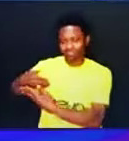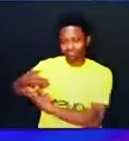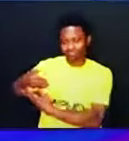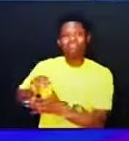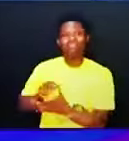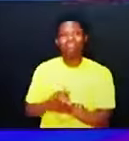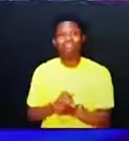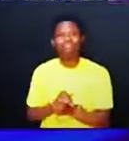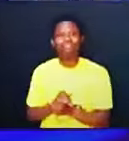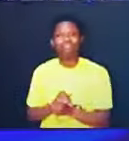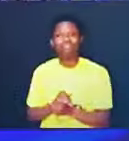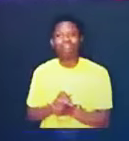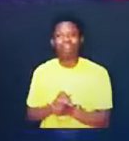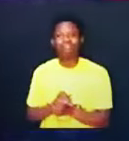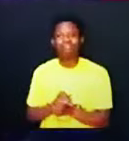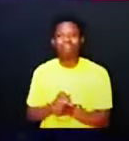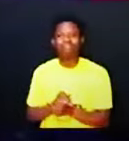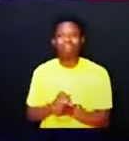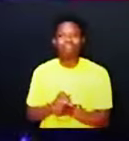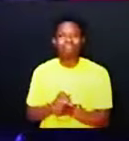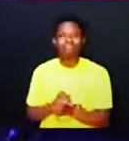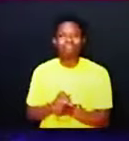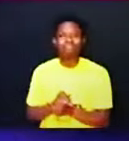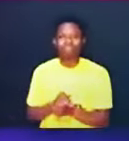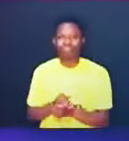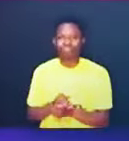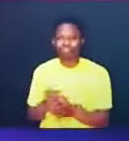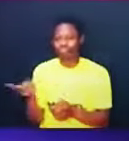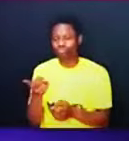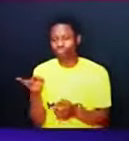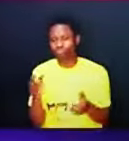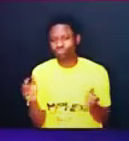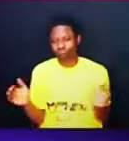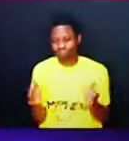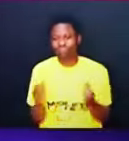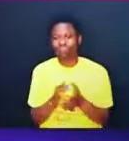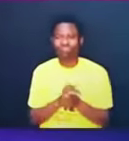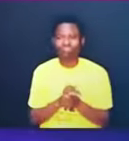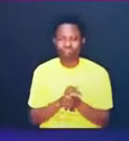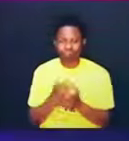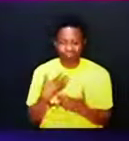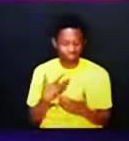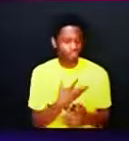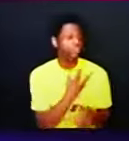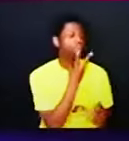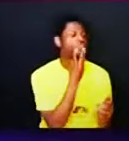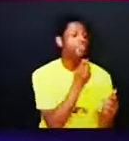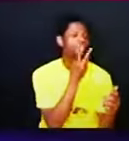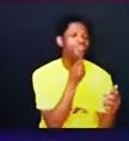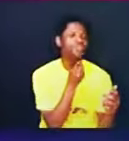here. So get close. Whether Jew,